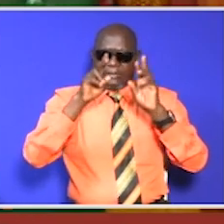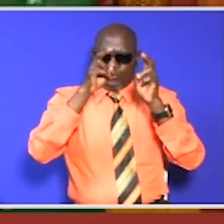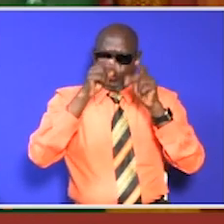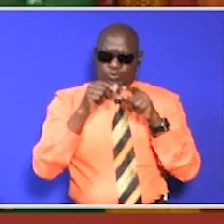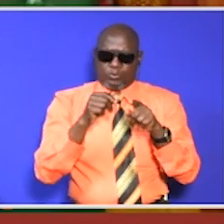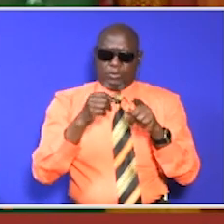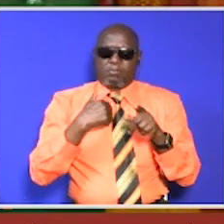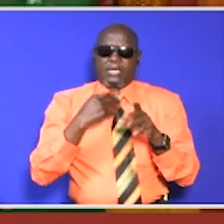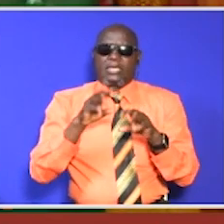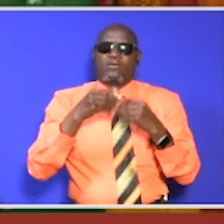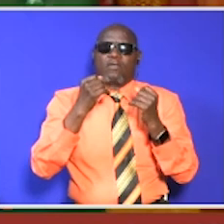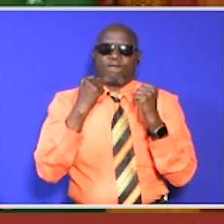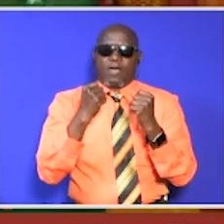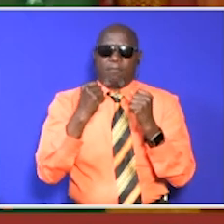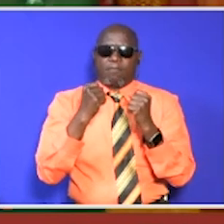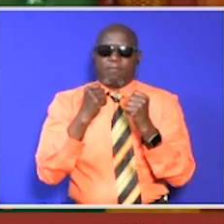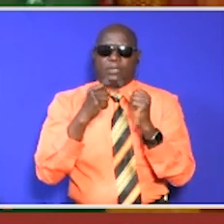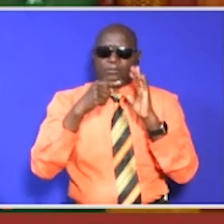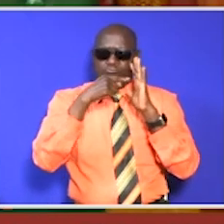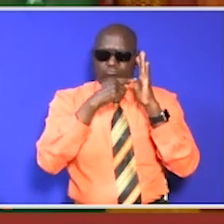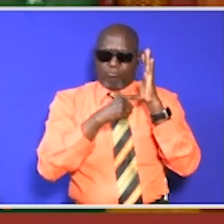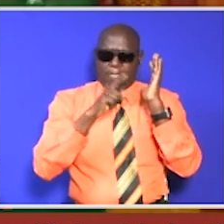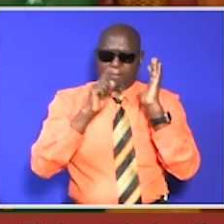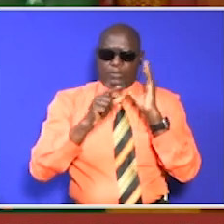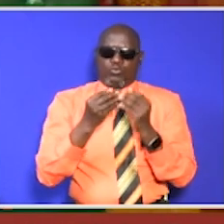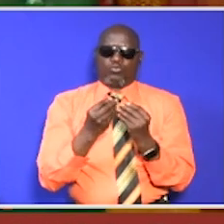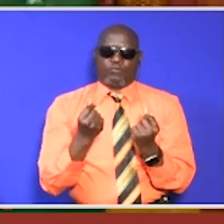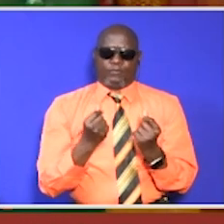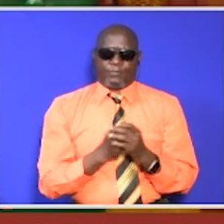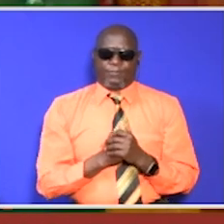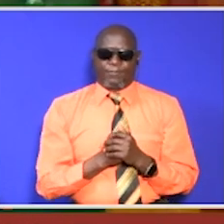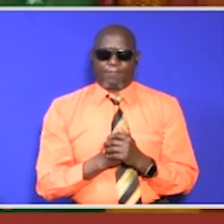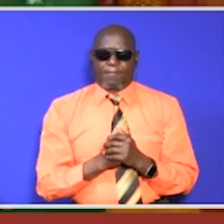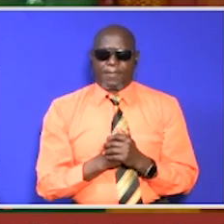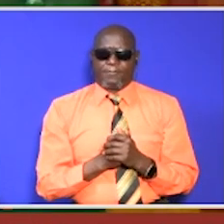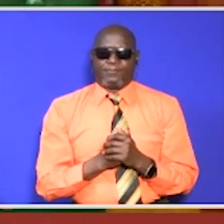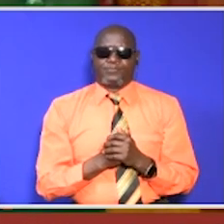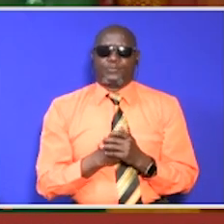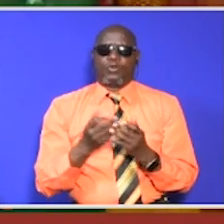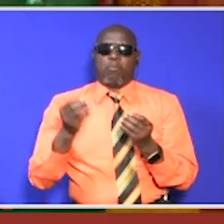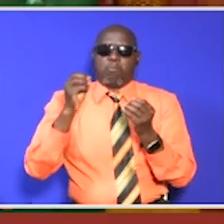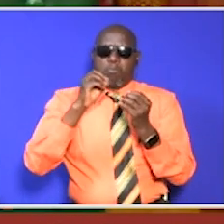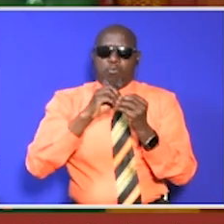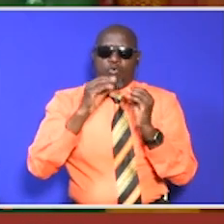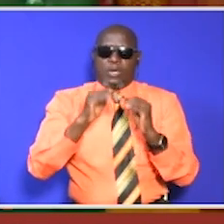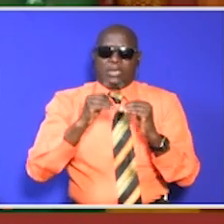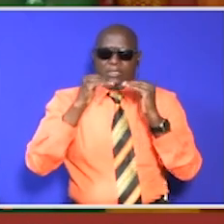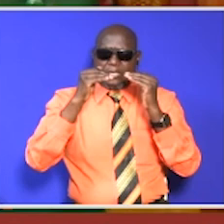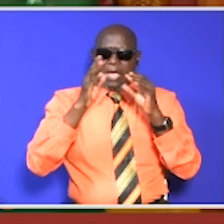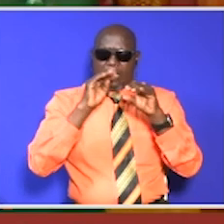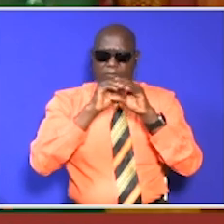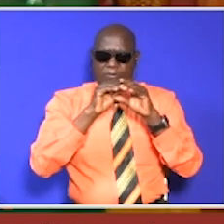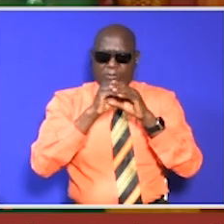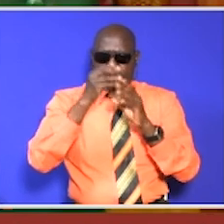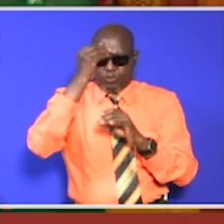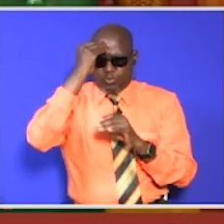which I have given firm instructions that they should be addressed. To further enhance access to higher education,